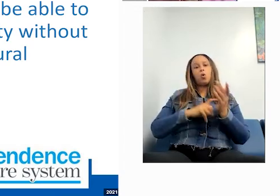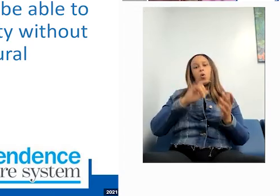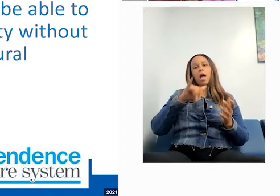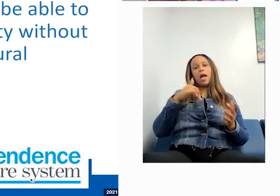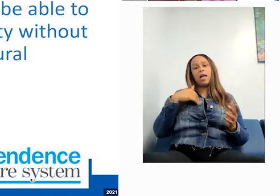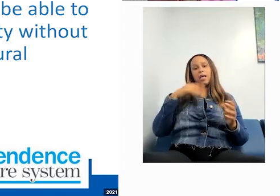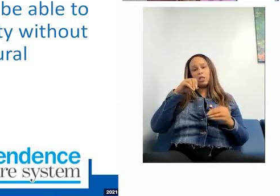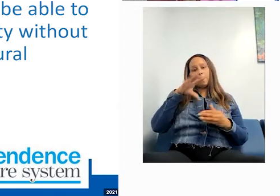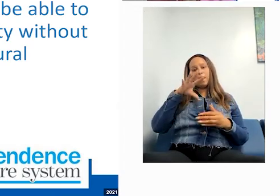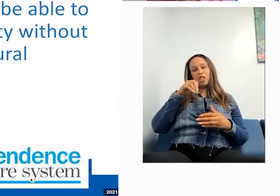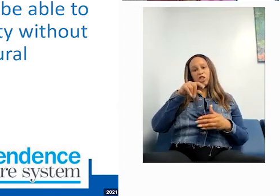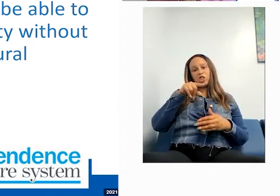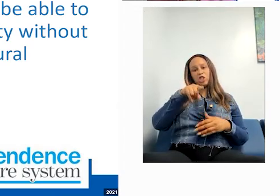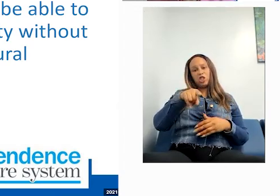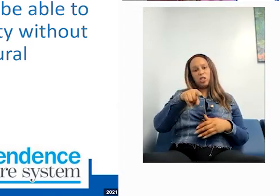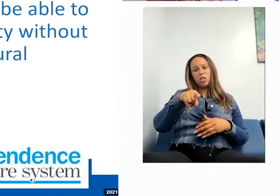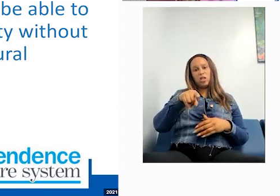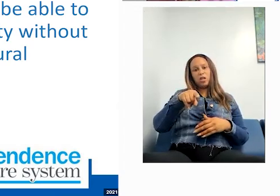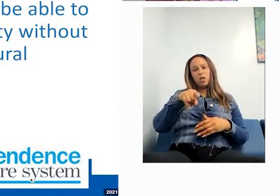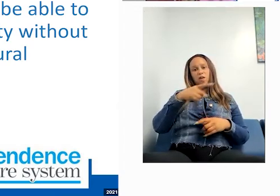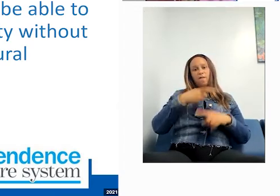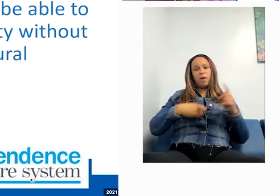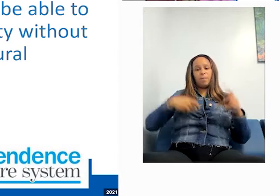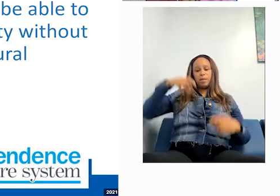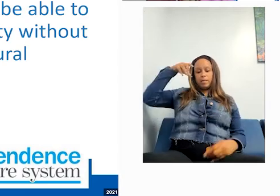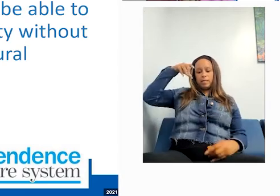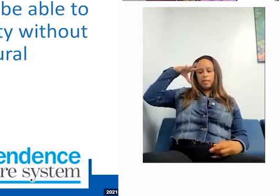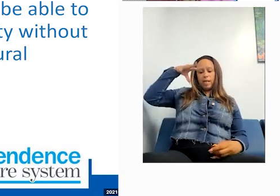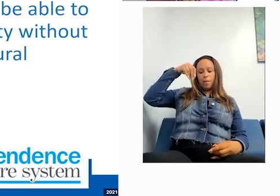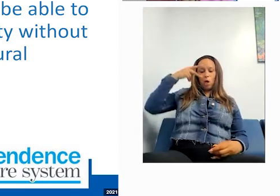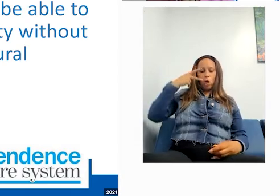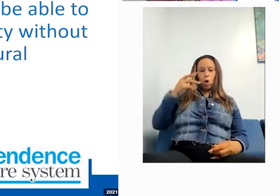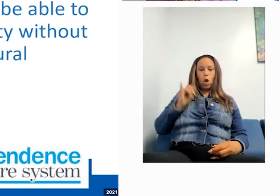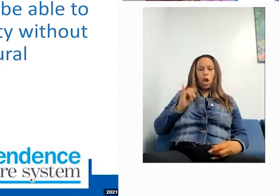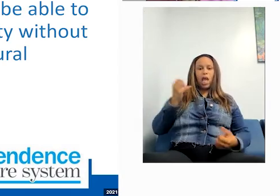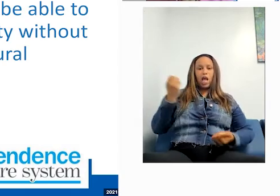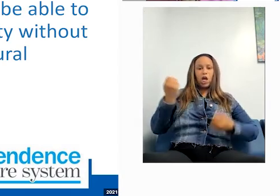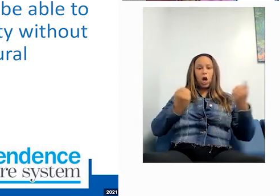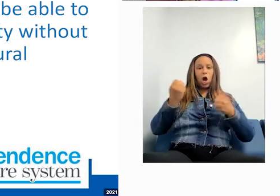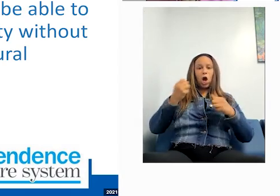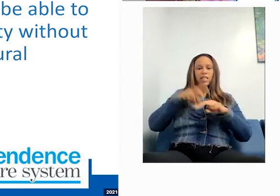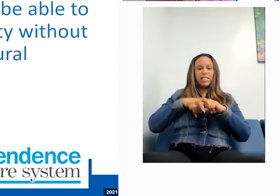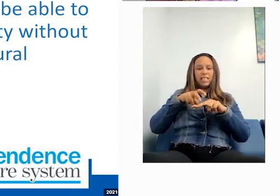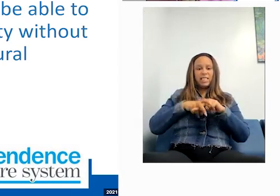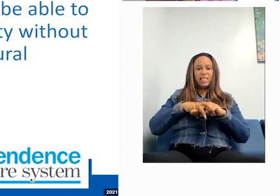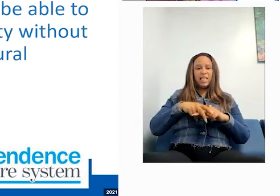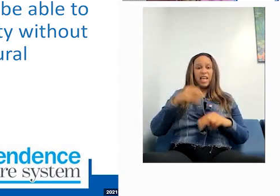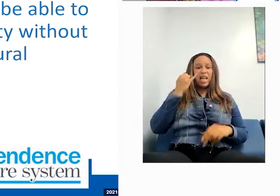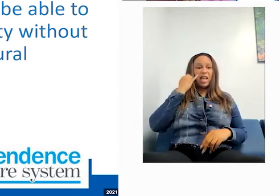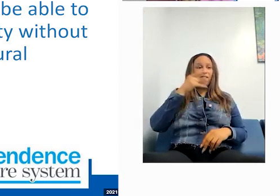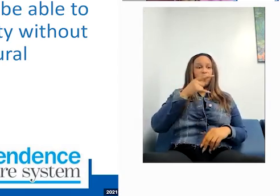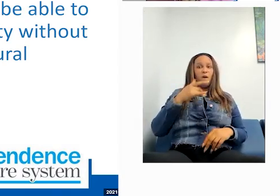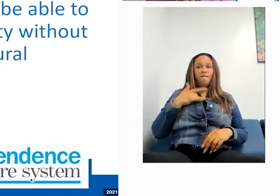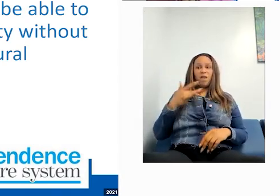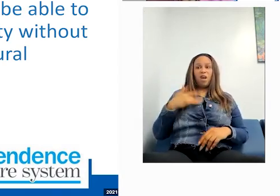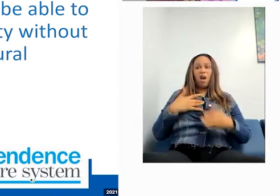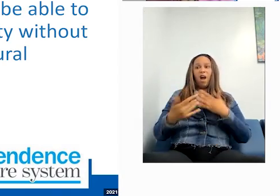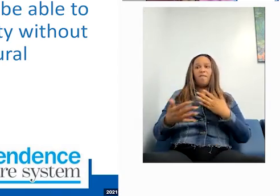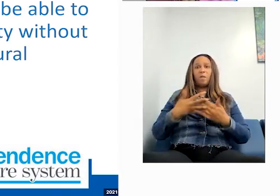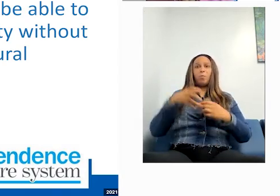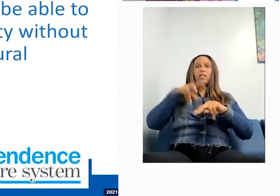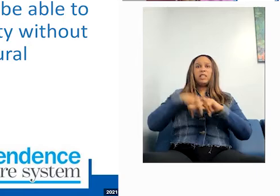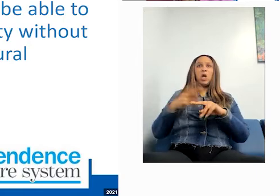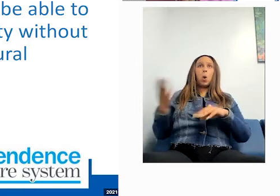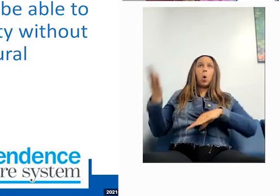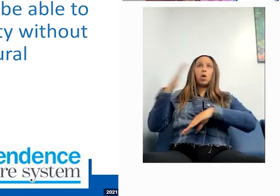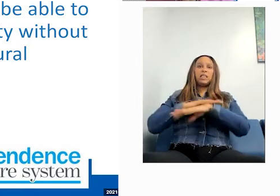the top down because it really is like a car seat. And if you're comfortable sitting all day in a car seat, this